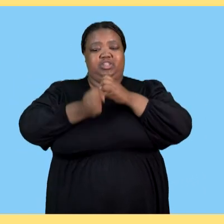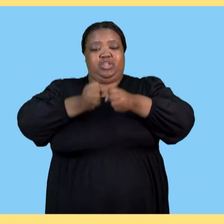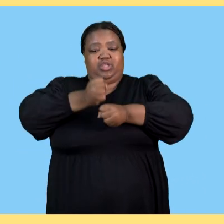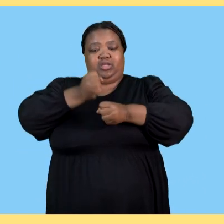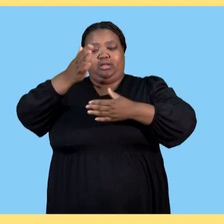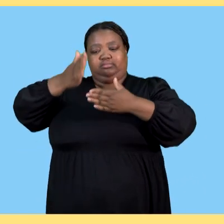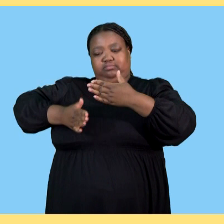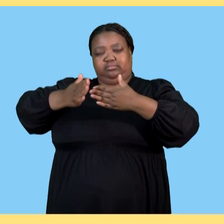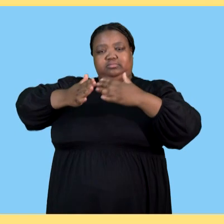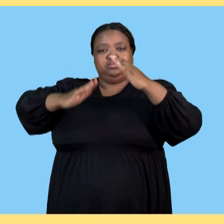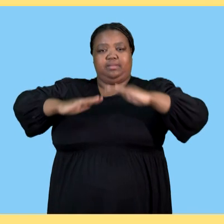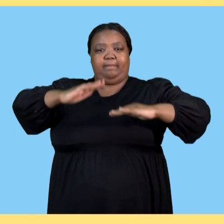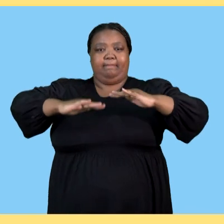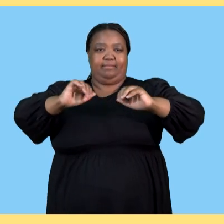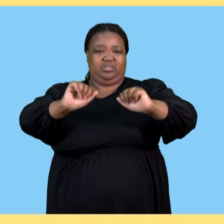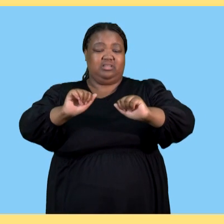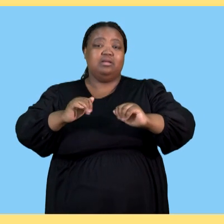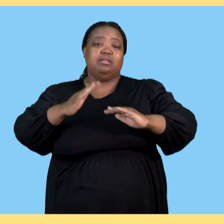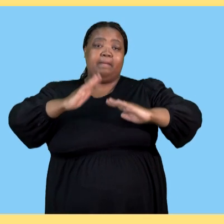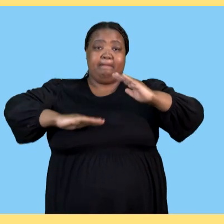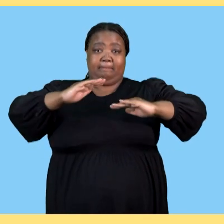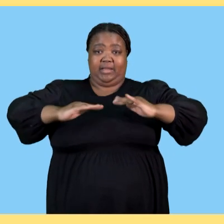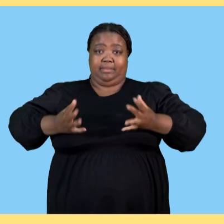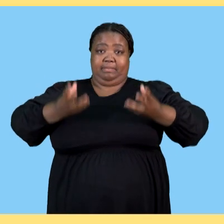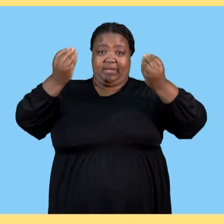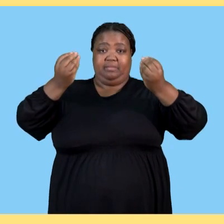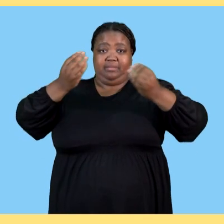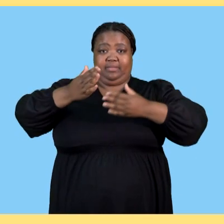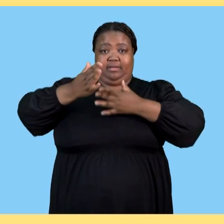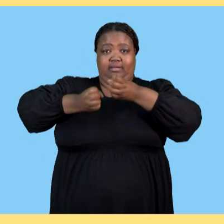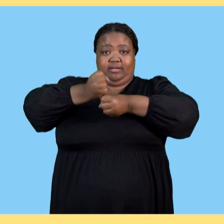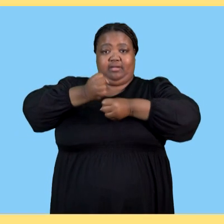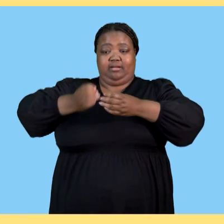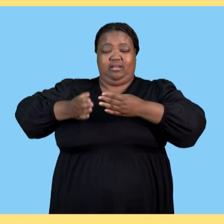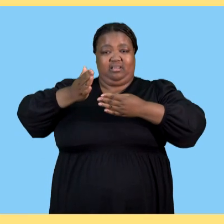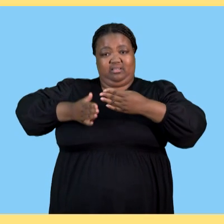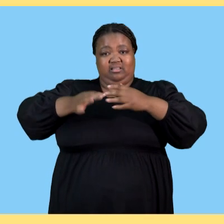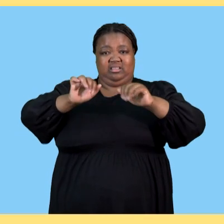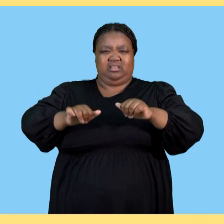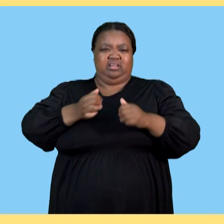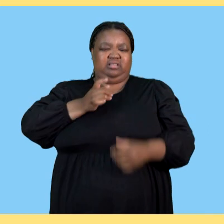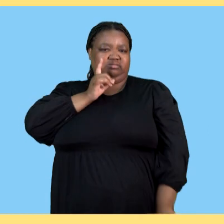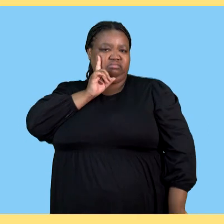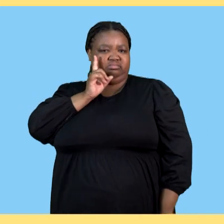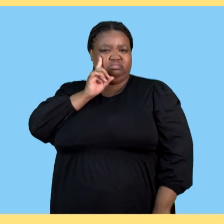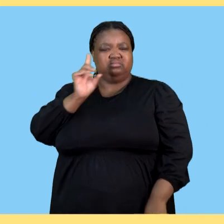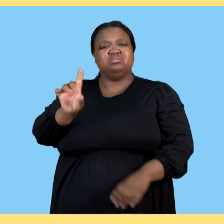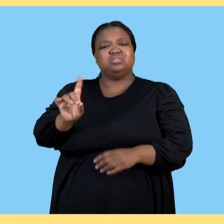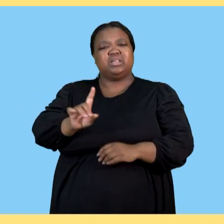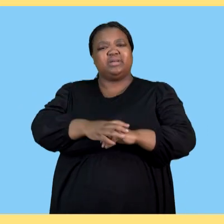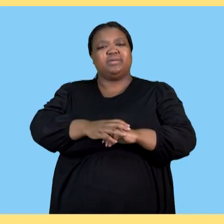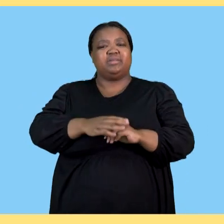year. Once you have that balance at the end of the year, you will see here